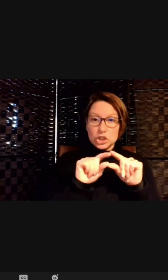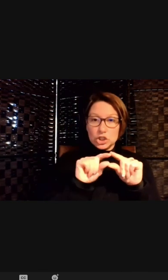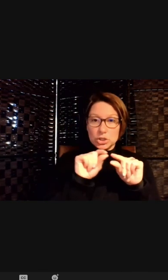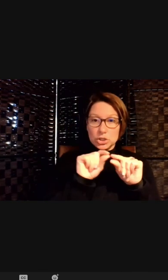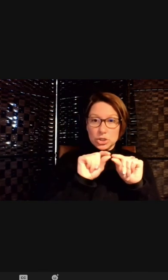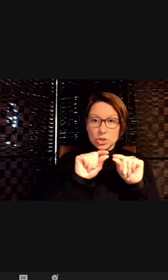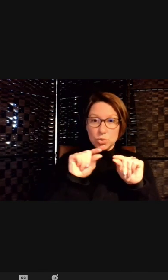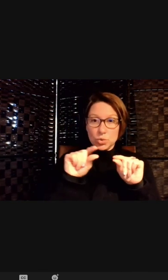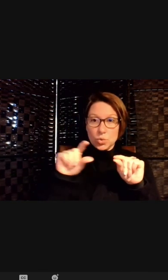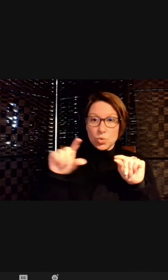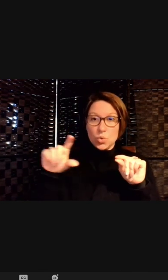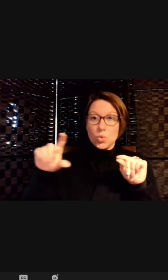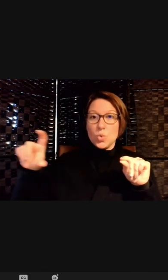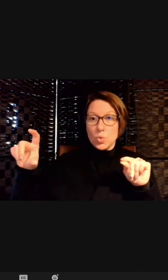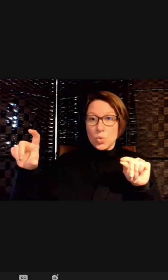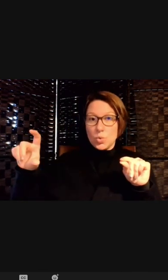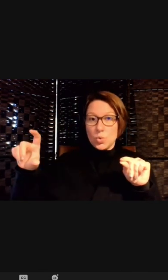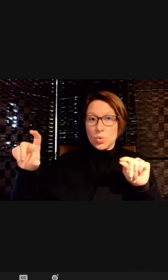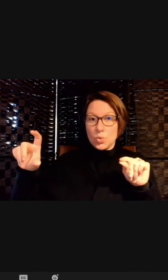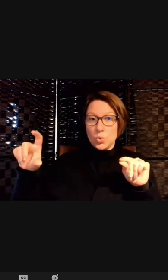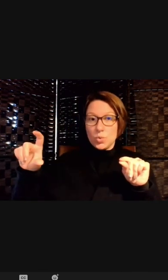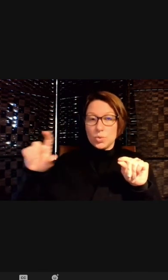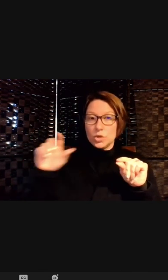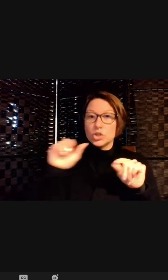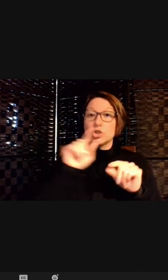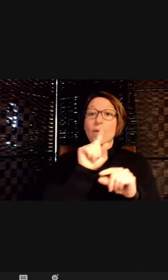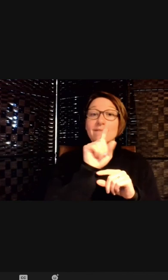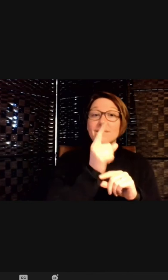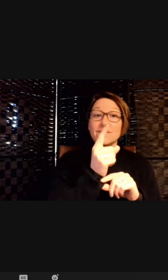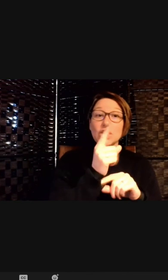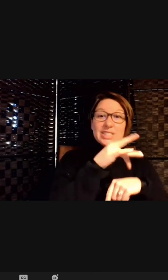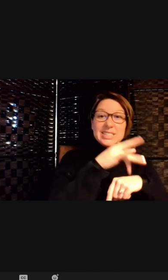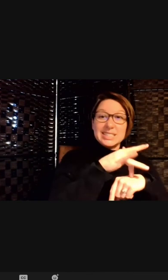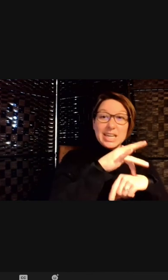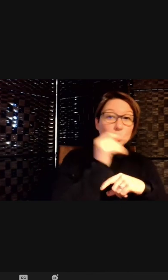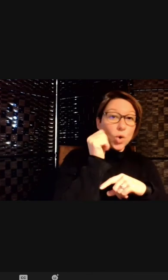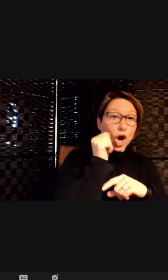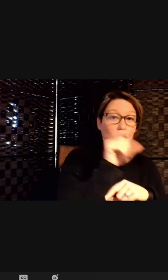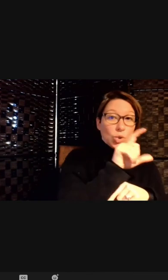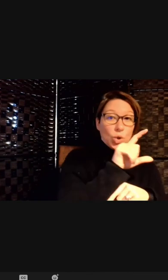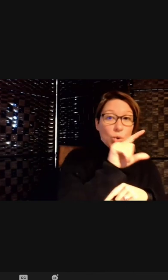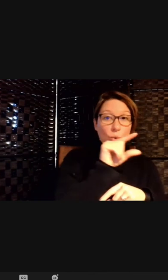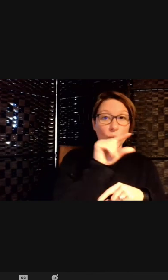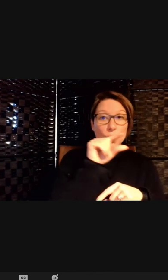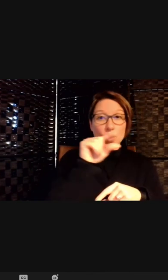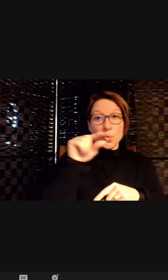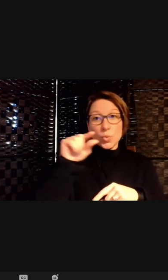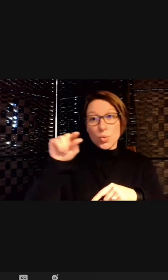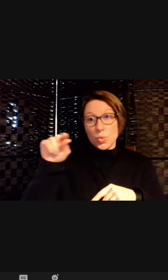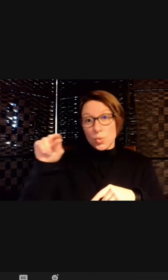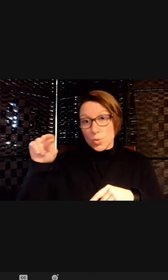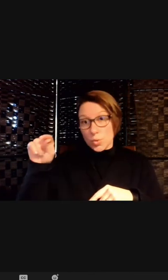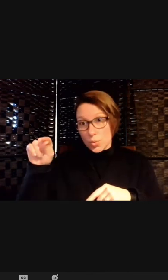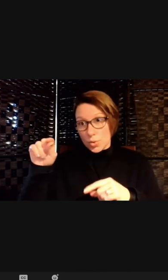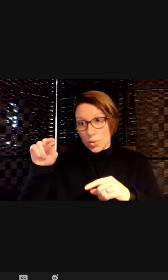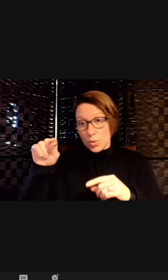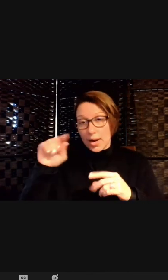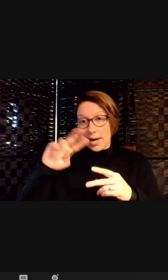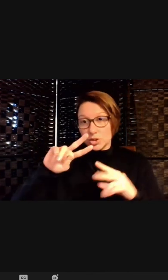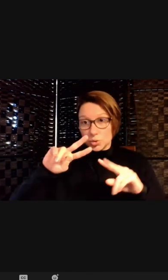here in phase 1, you have primarily that tactual and auditory, and then it gets more and more